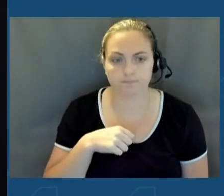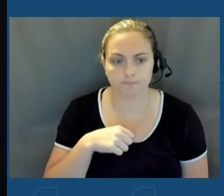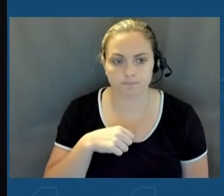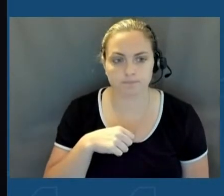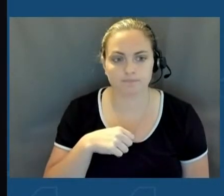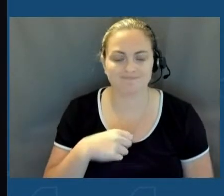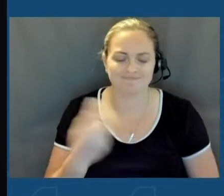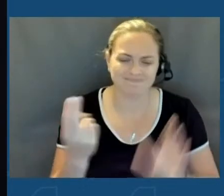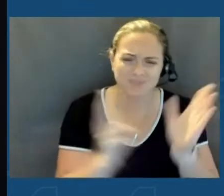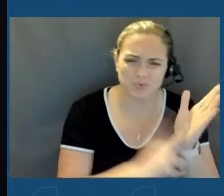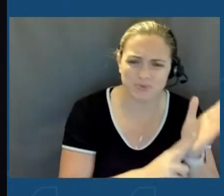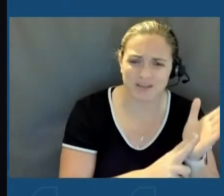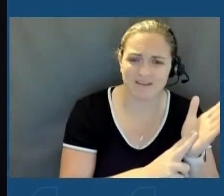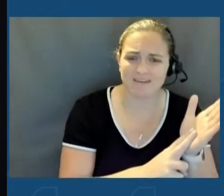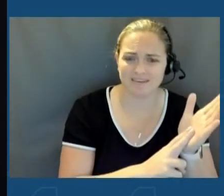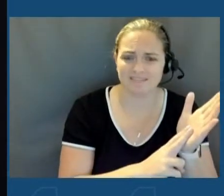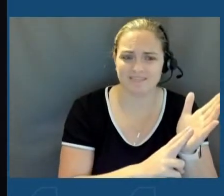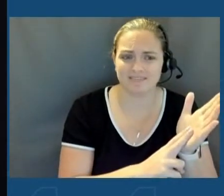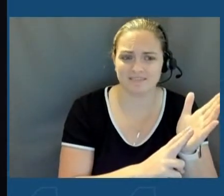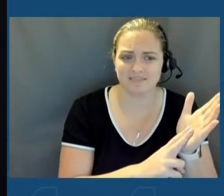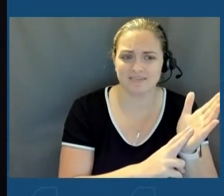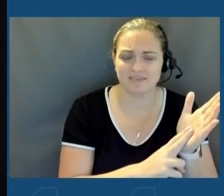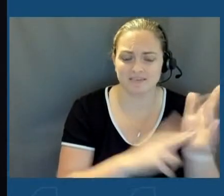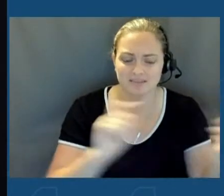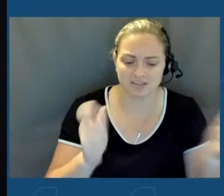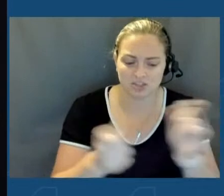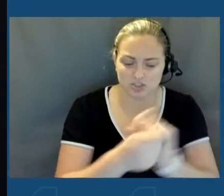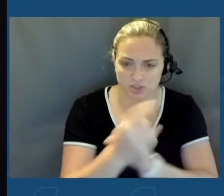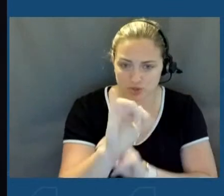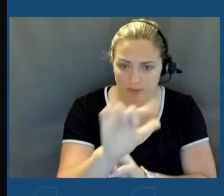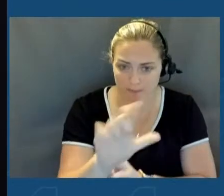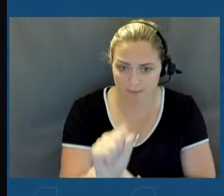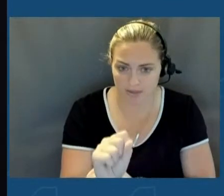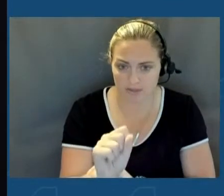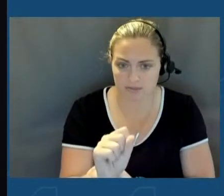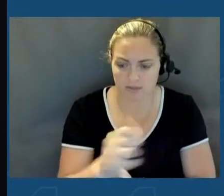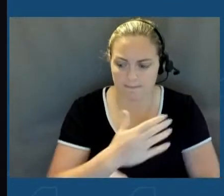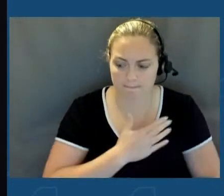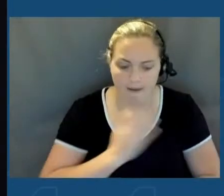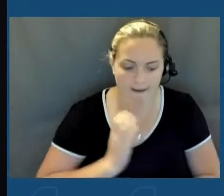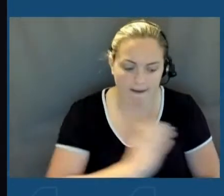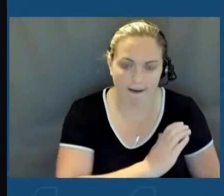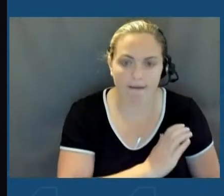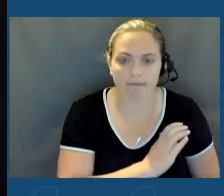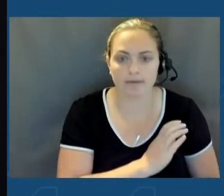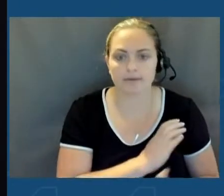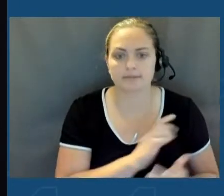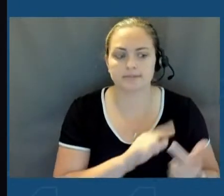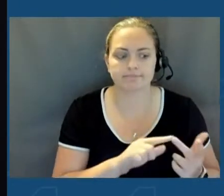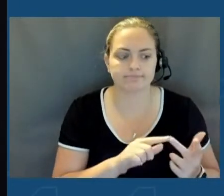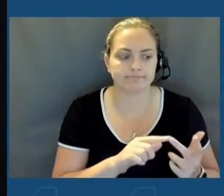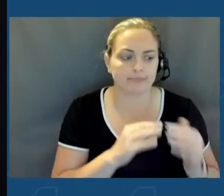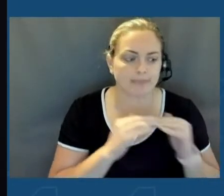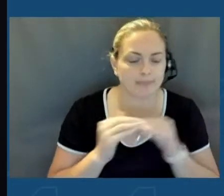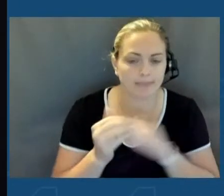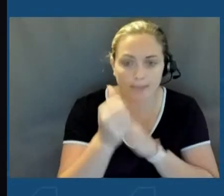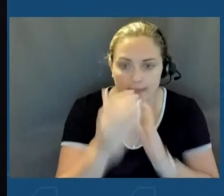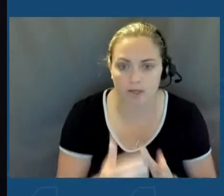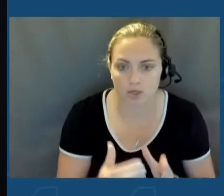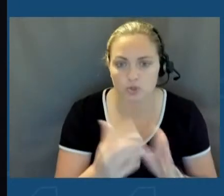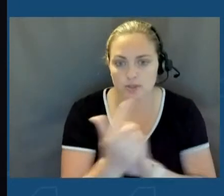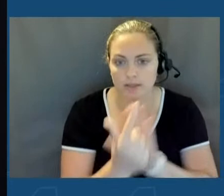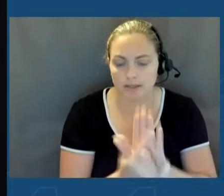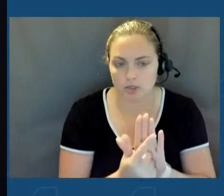a package of transformative bills passed by my colleagues and the leaders in the legislature. I'm so grateful for